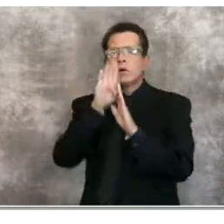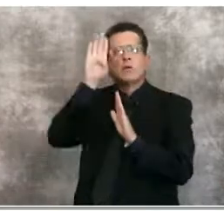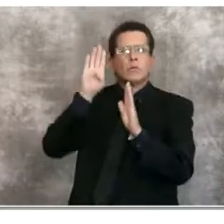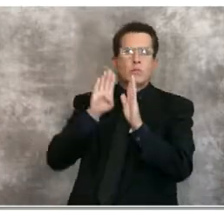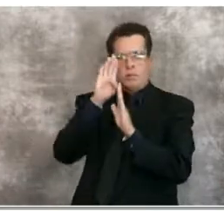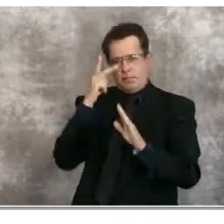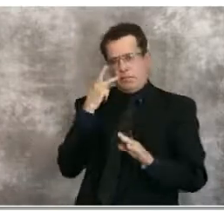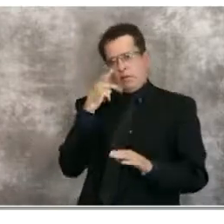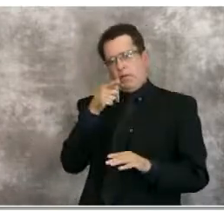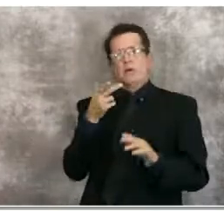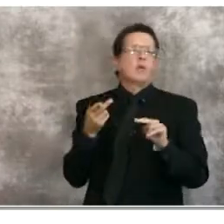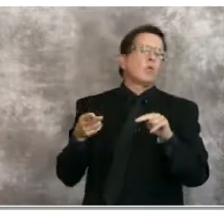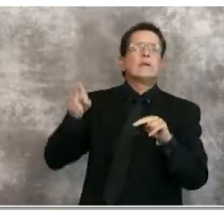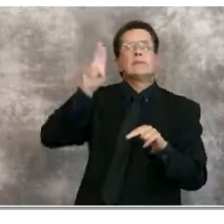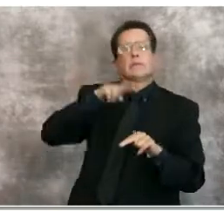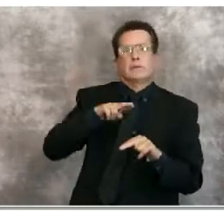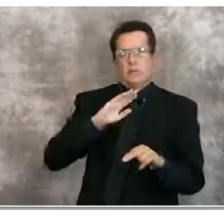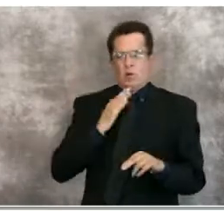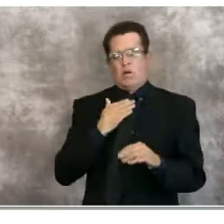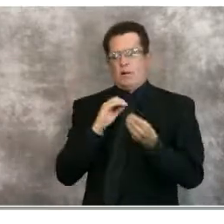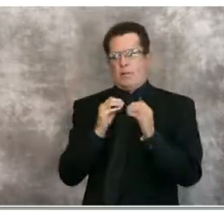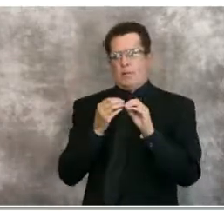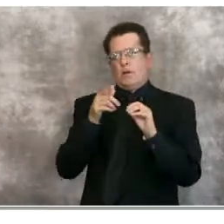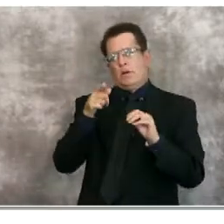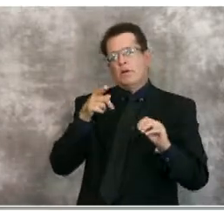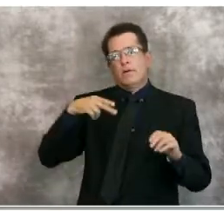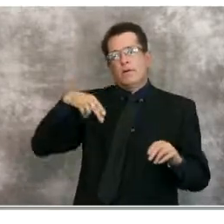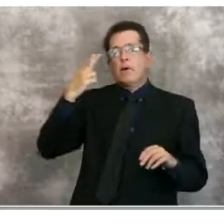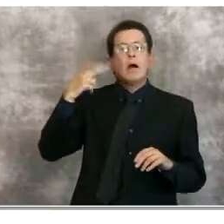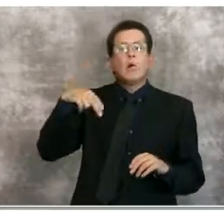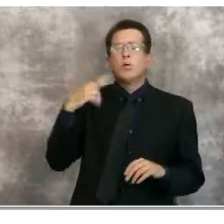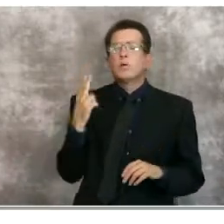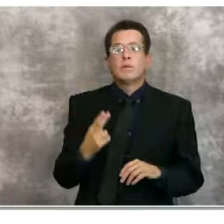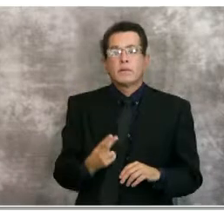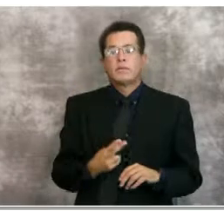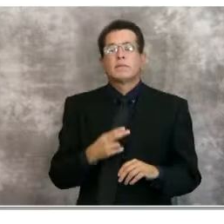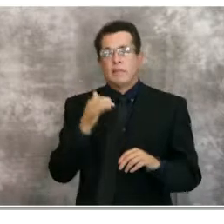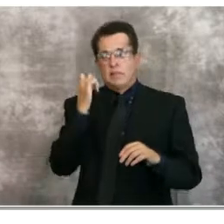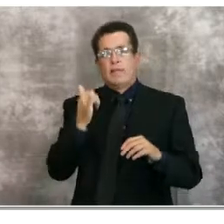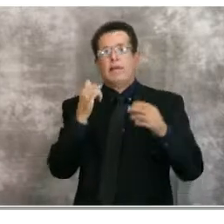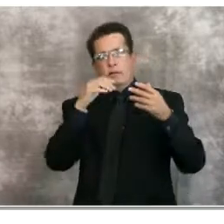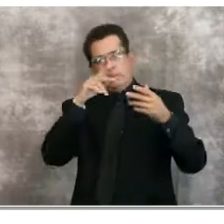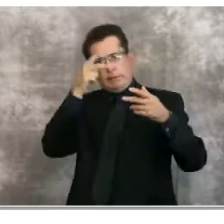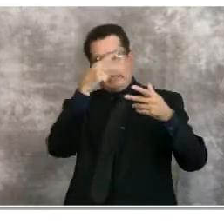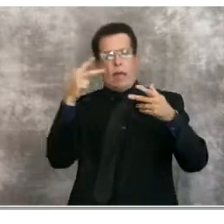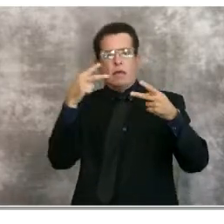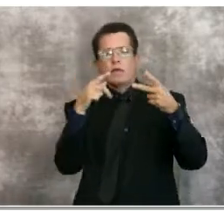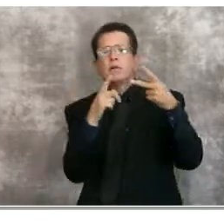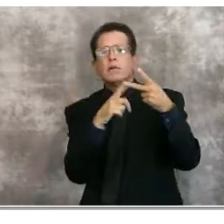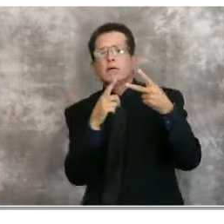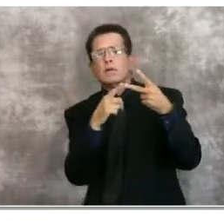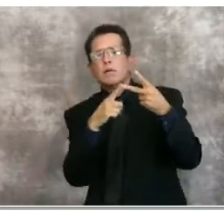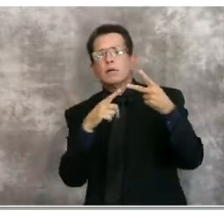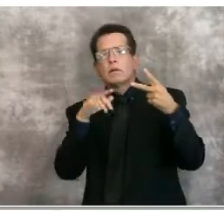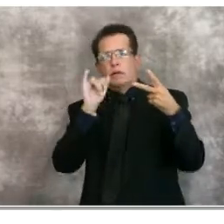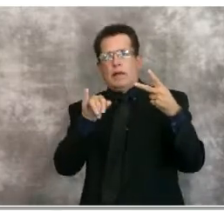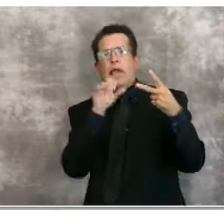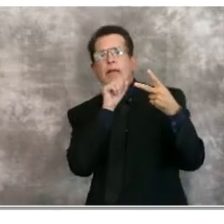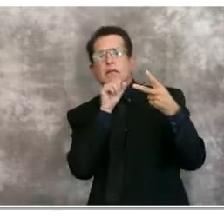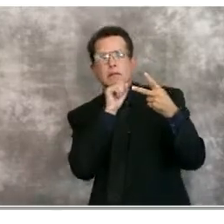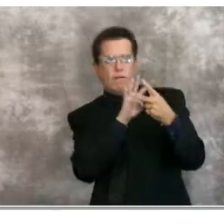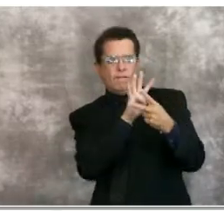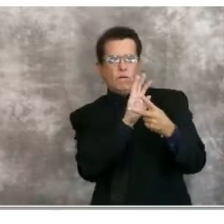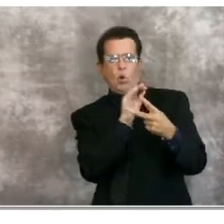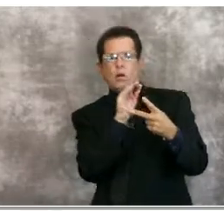seen an increase in the number of cases, followed second by the 40